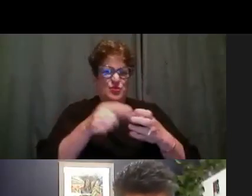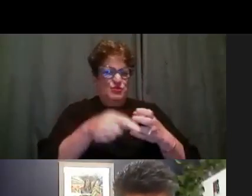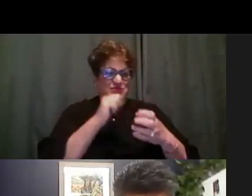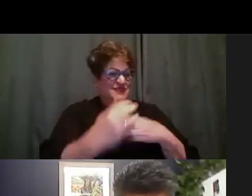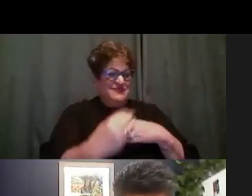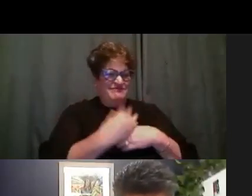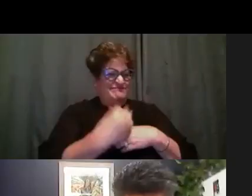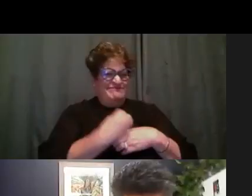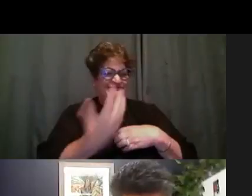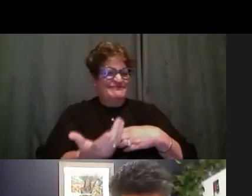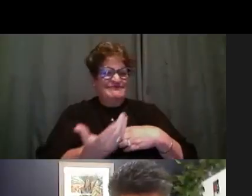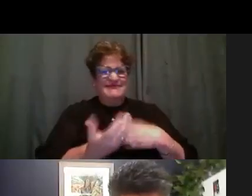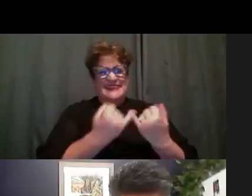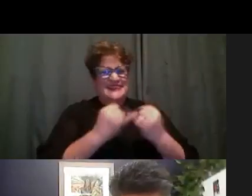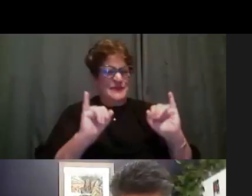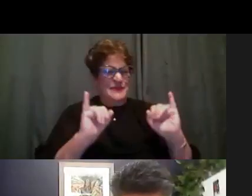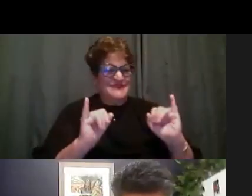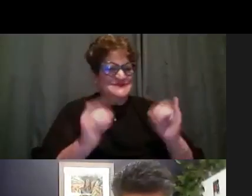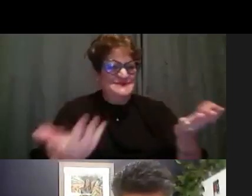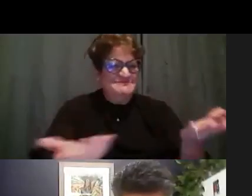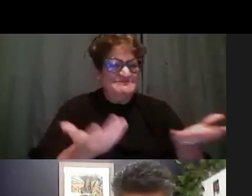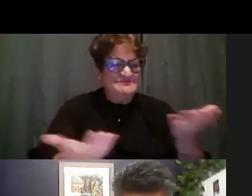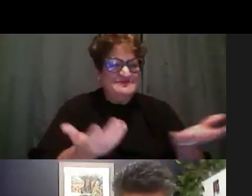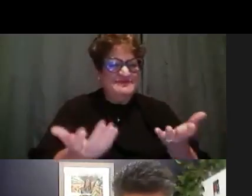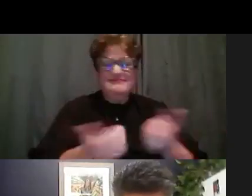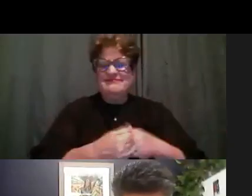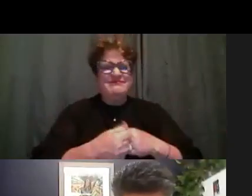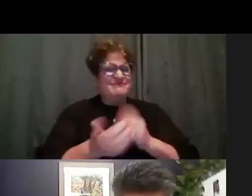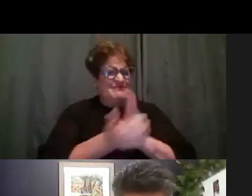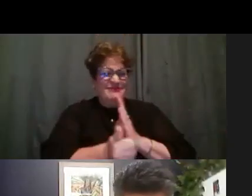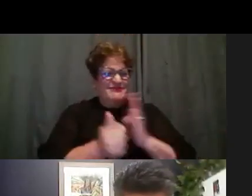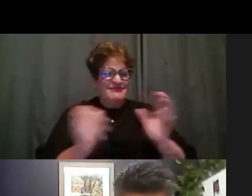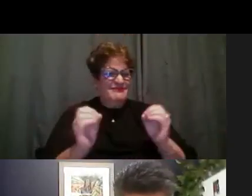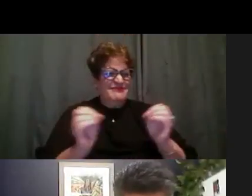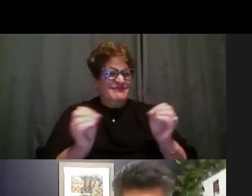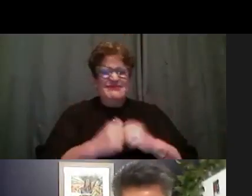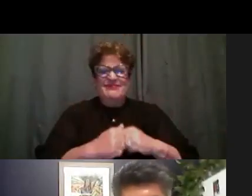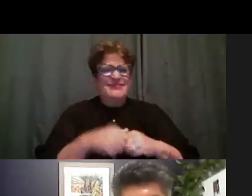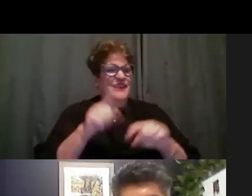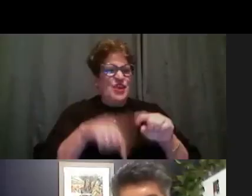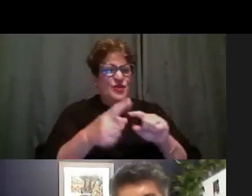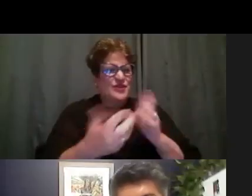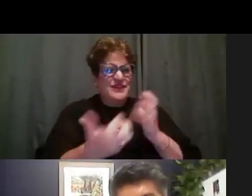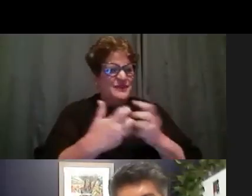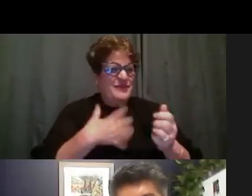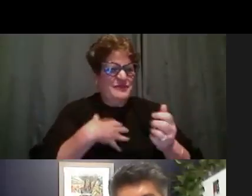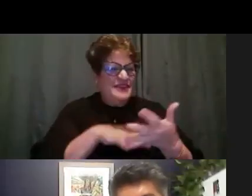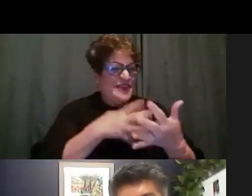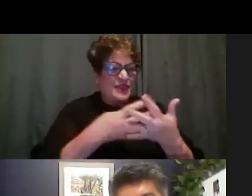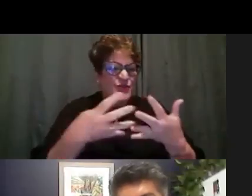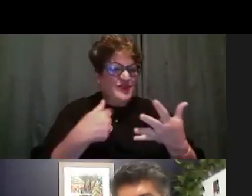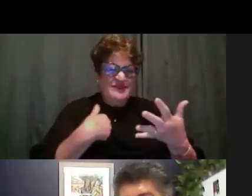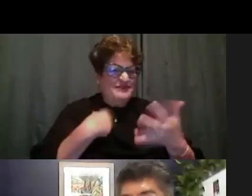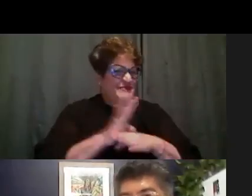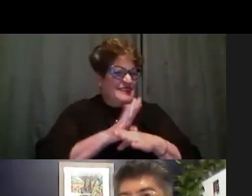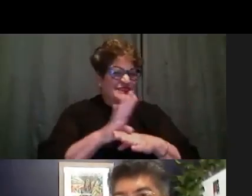be independent, and they weren't able to like accommodate like my busy schedule because I was like an